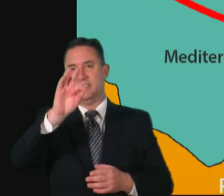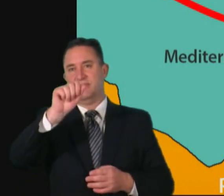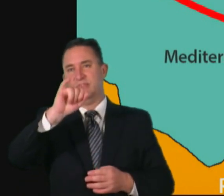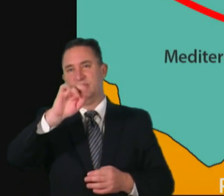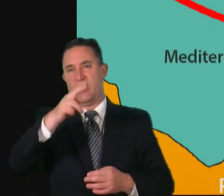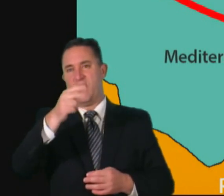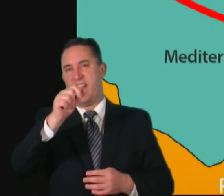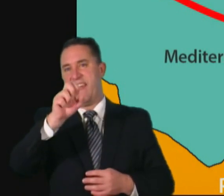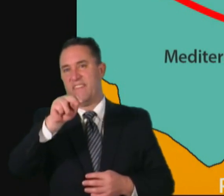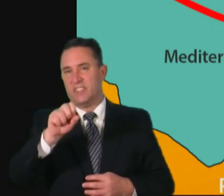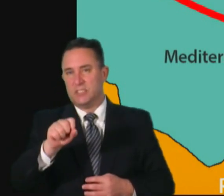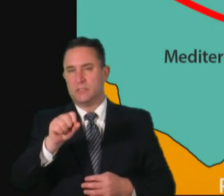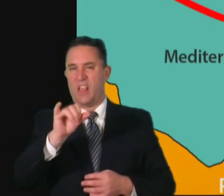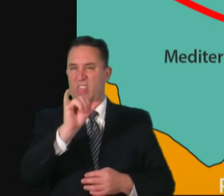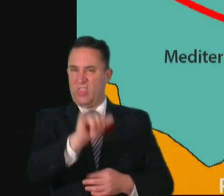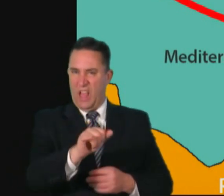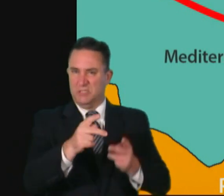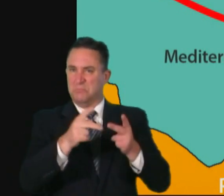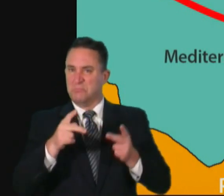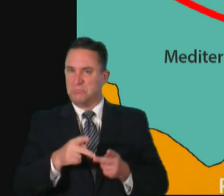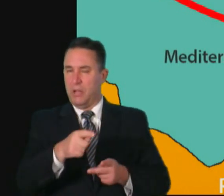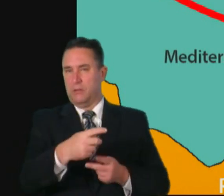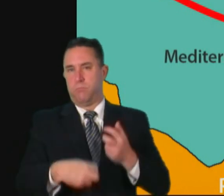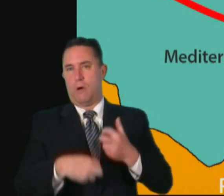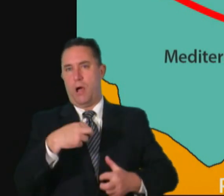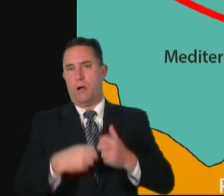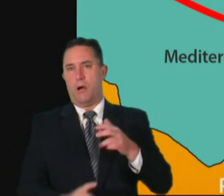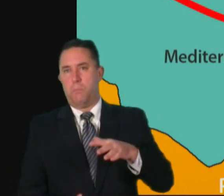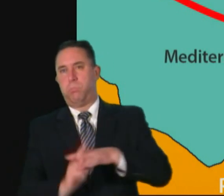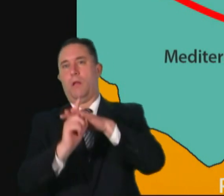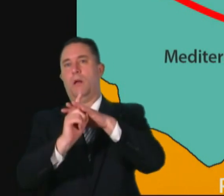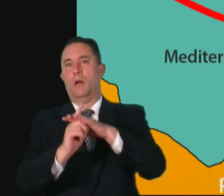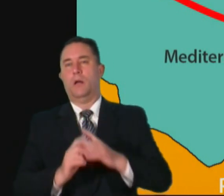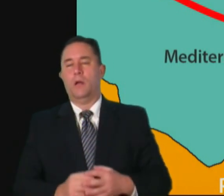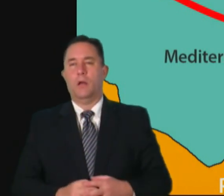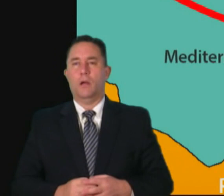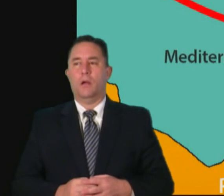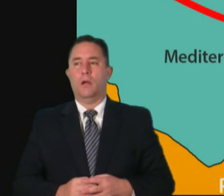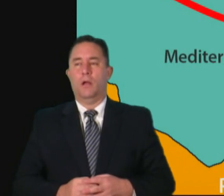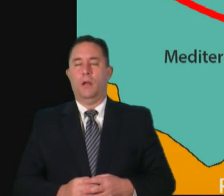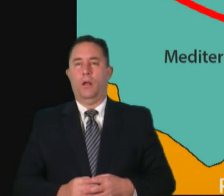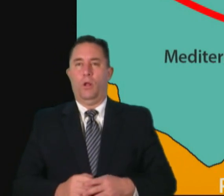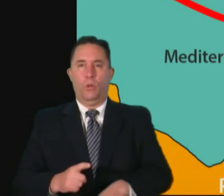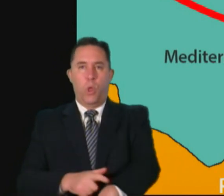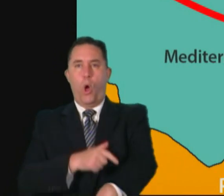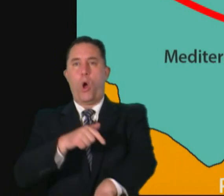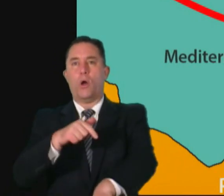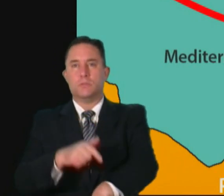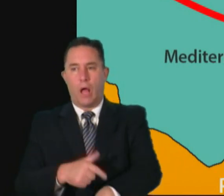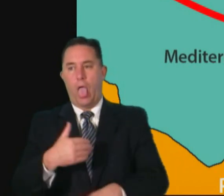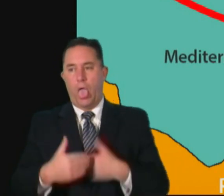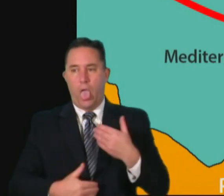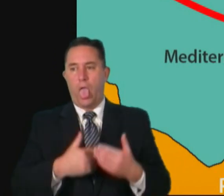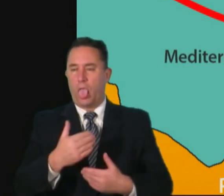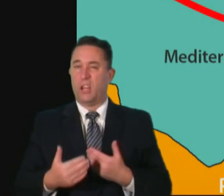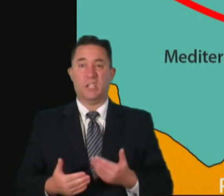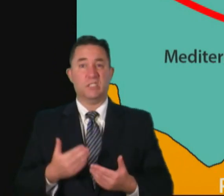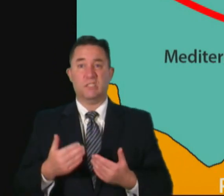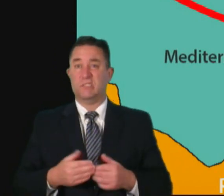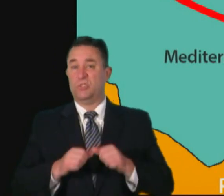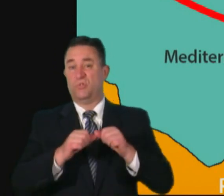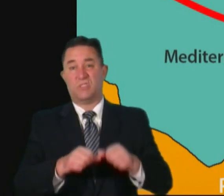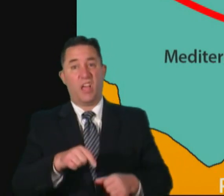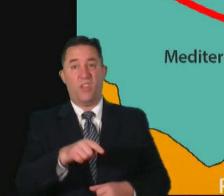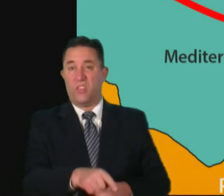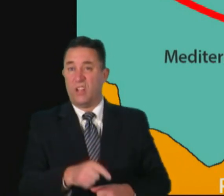Havens. And that's where they have a dilemma. And they take it. A long time had been done. It wasn't convenient to stay